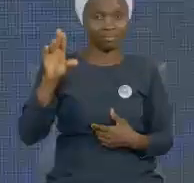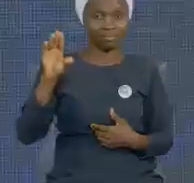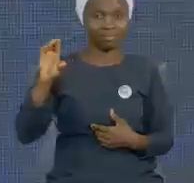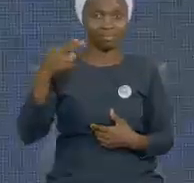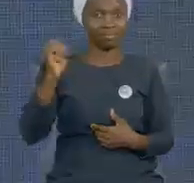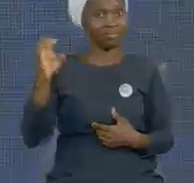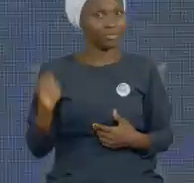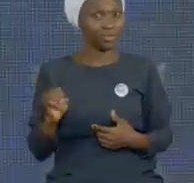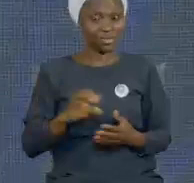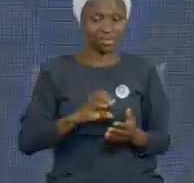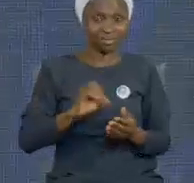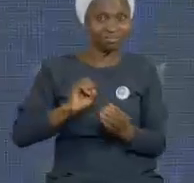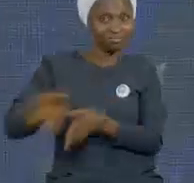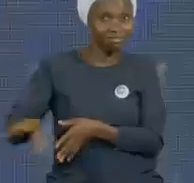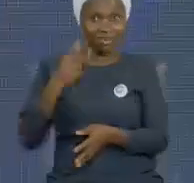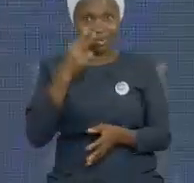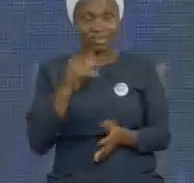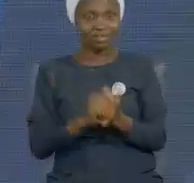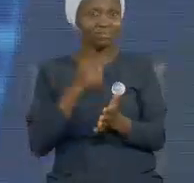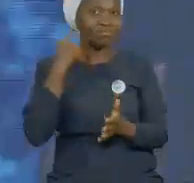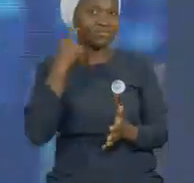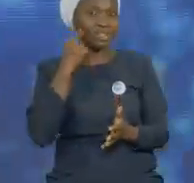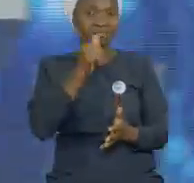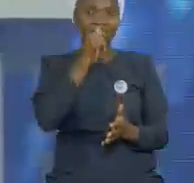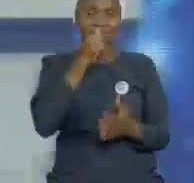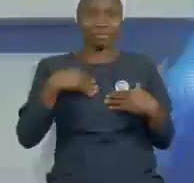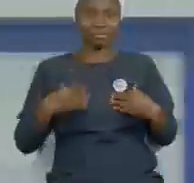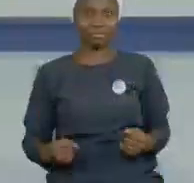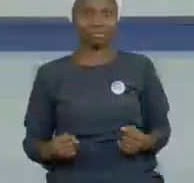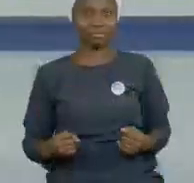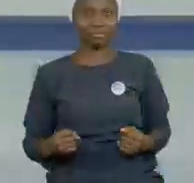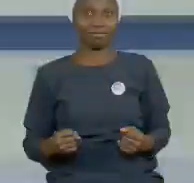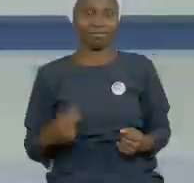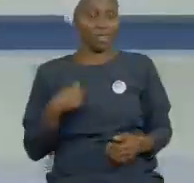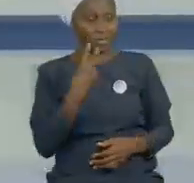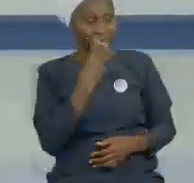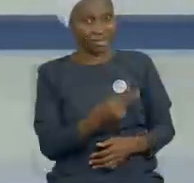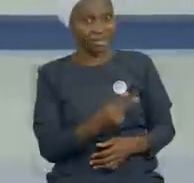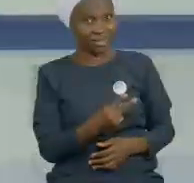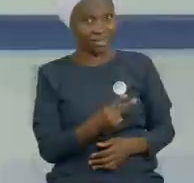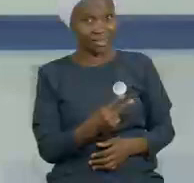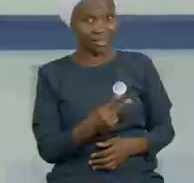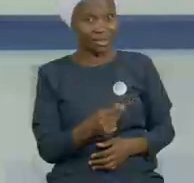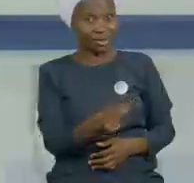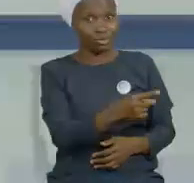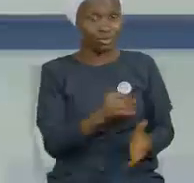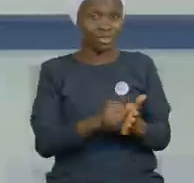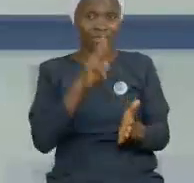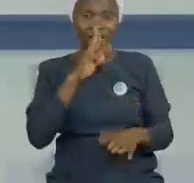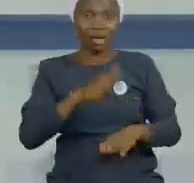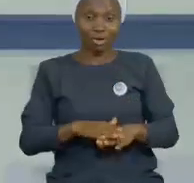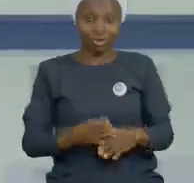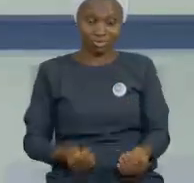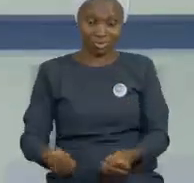We've seen deaf and dumb being healed. We've seen those who are on their wheelchair, they got up.